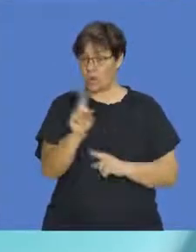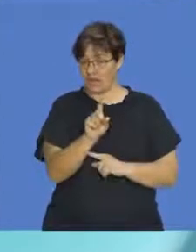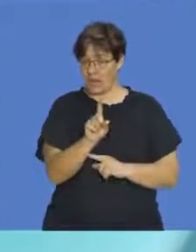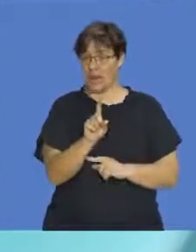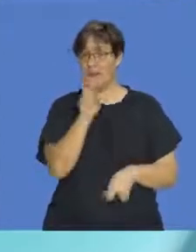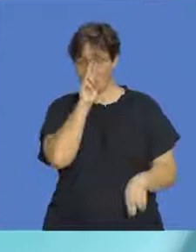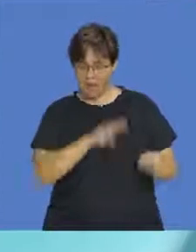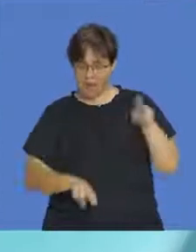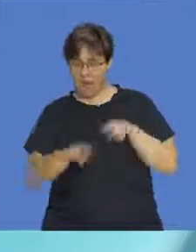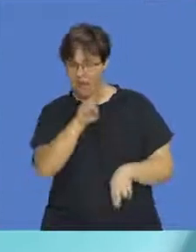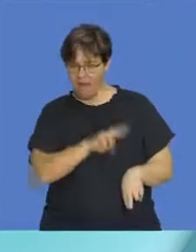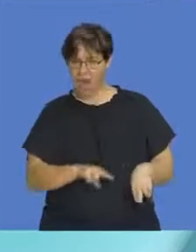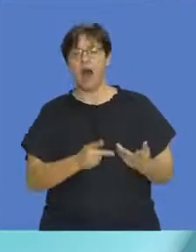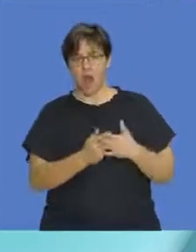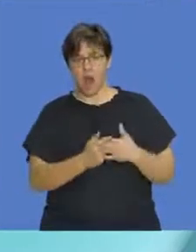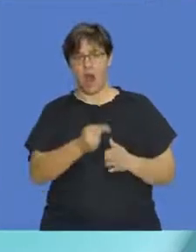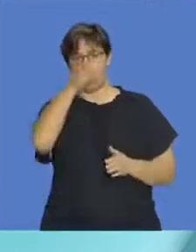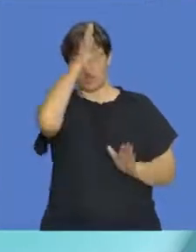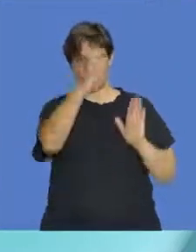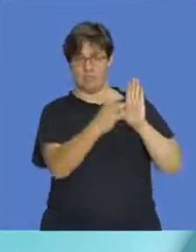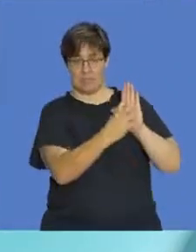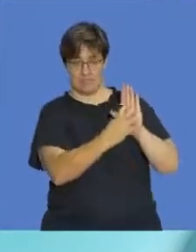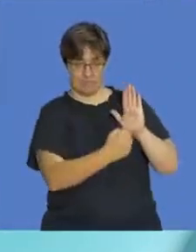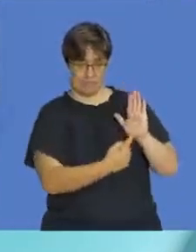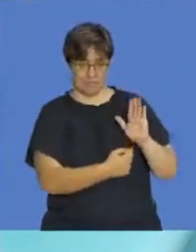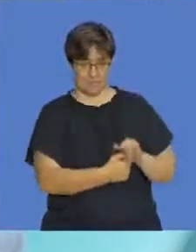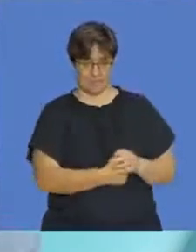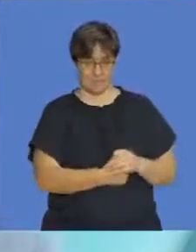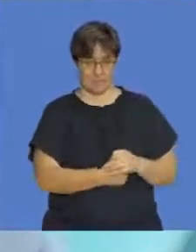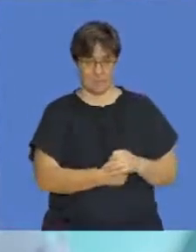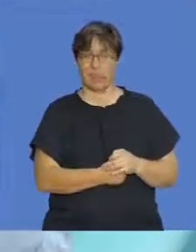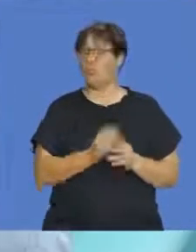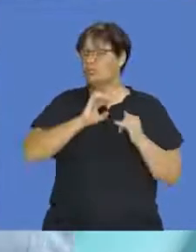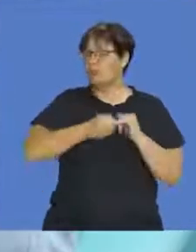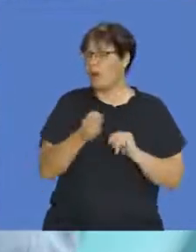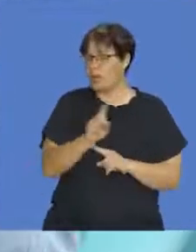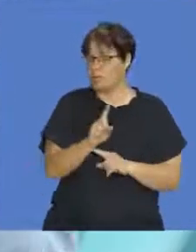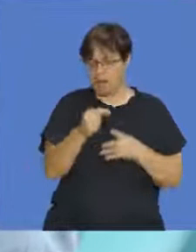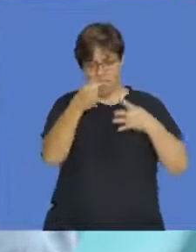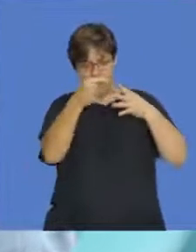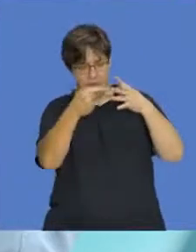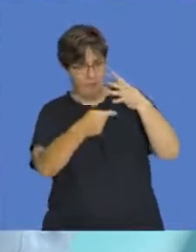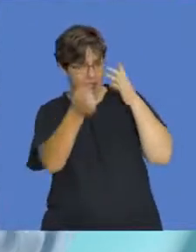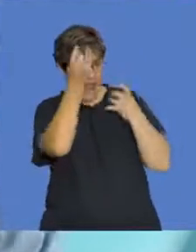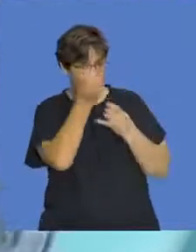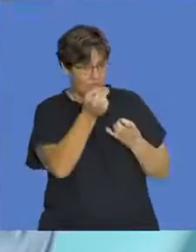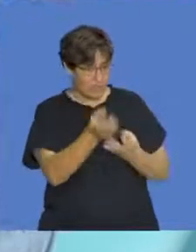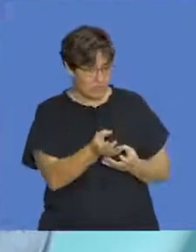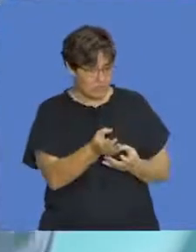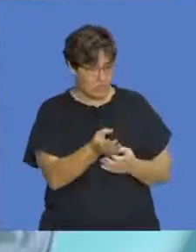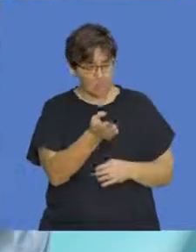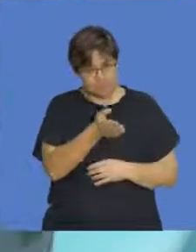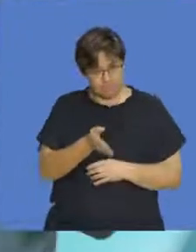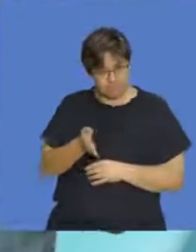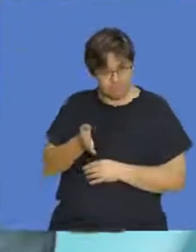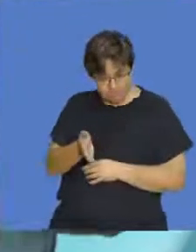revise often the concept map that we've been dealing with. We're going to try and make sure all of these details are things